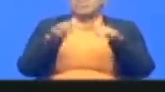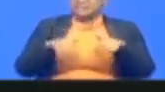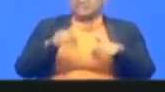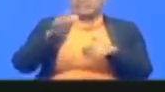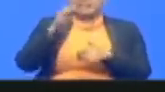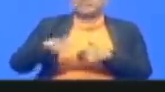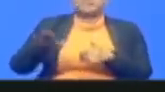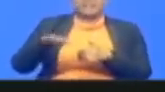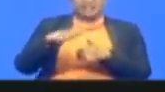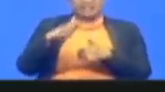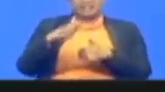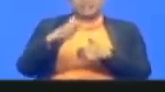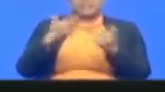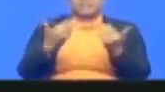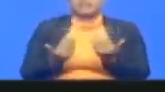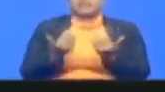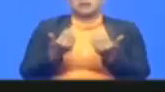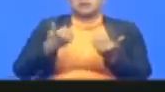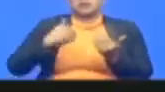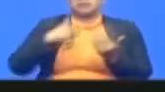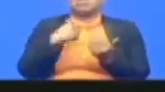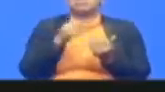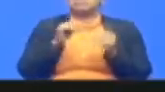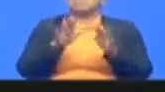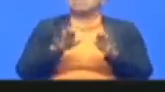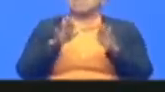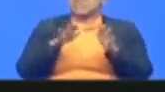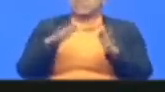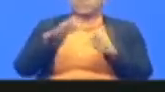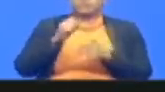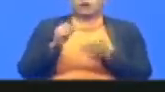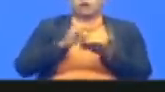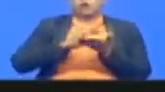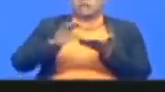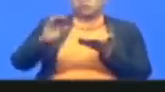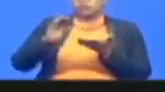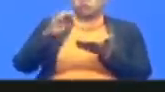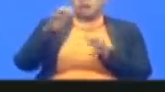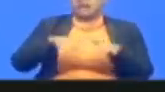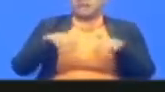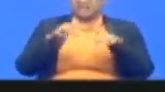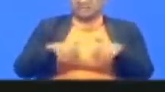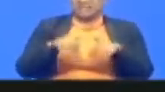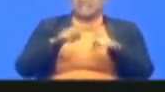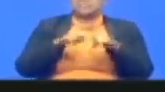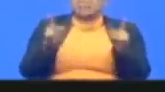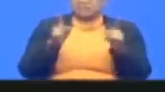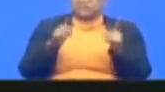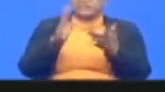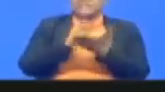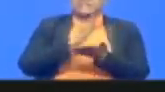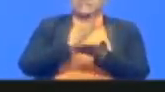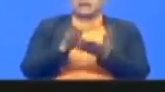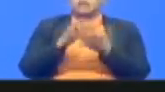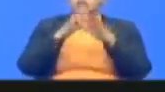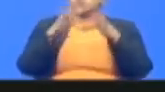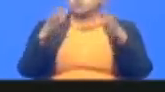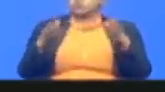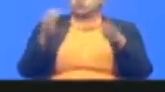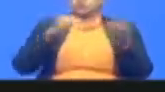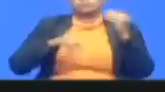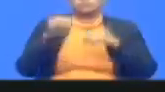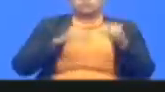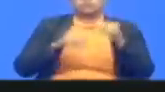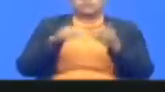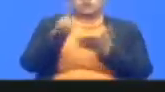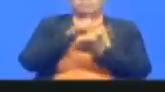country's food basket, have decried the declining trend of allocation to agriculture despite the sector's huge contribution to the country's gross domestic